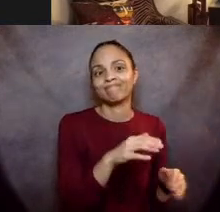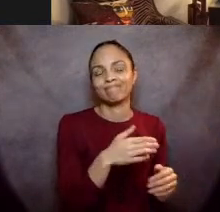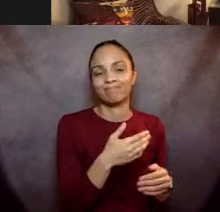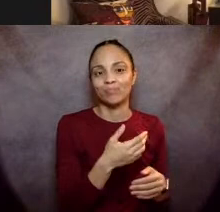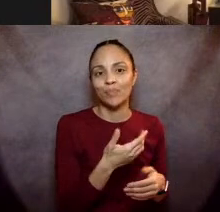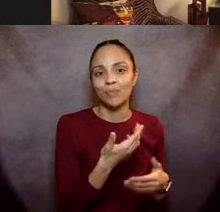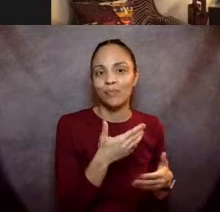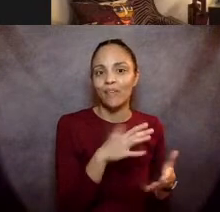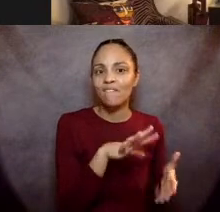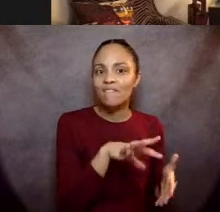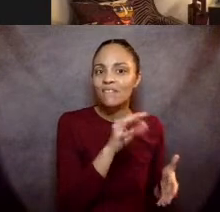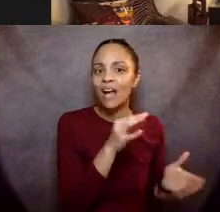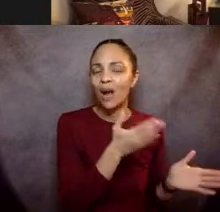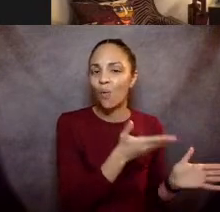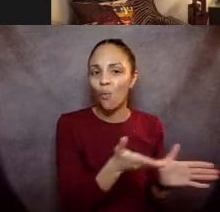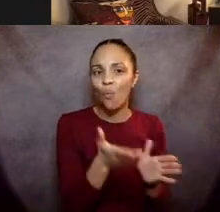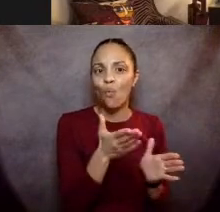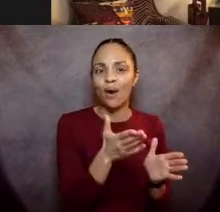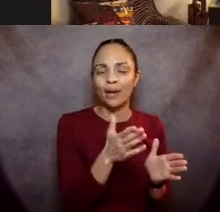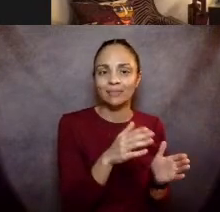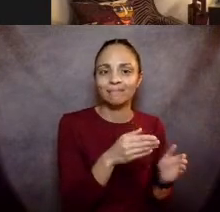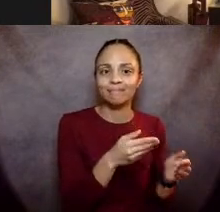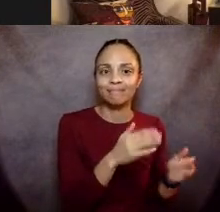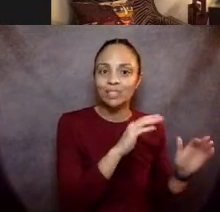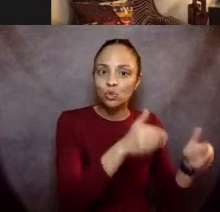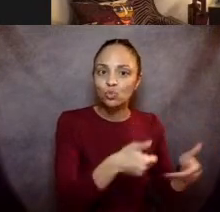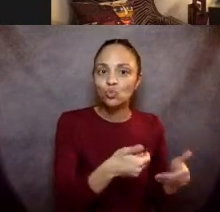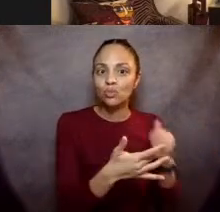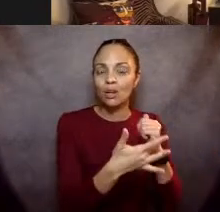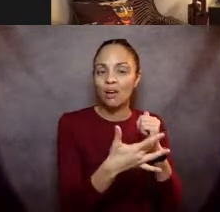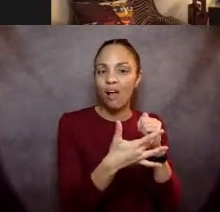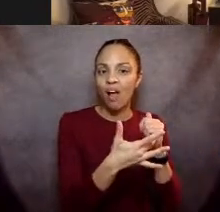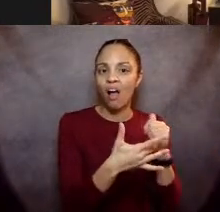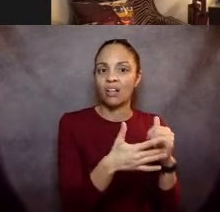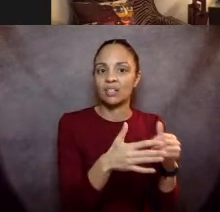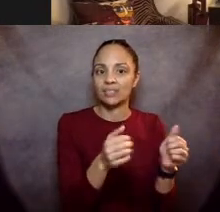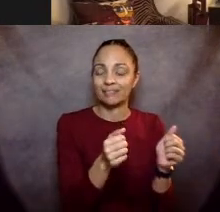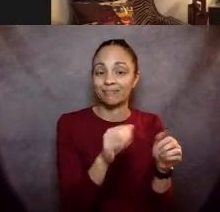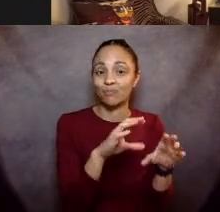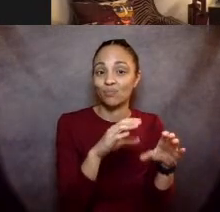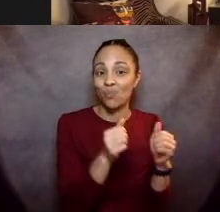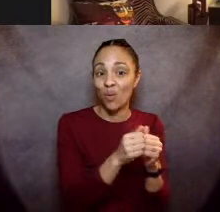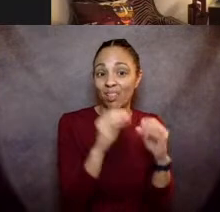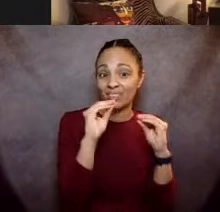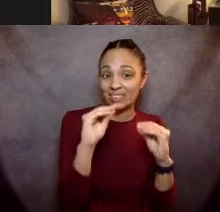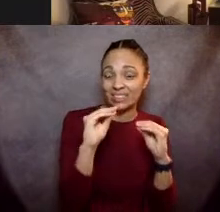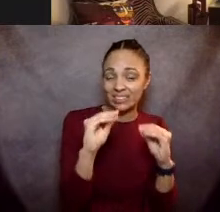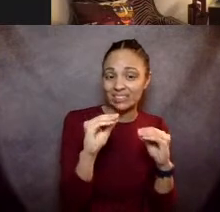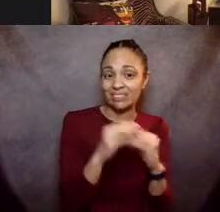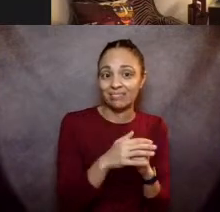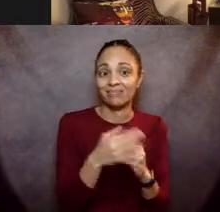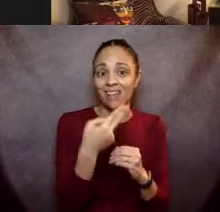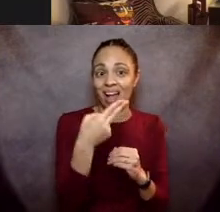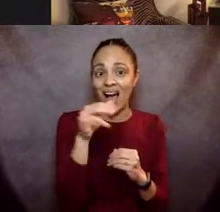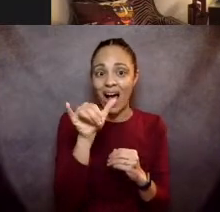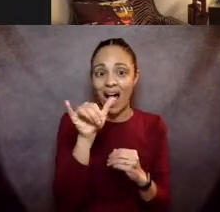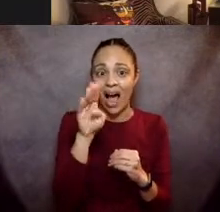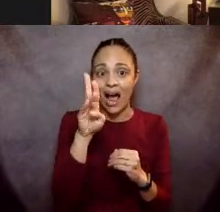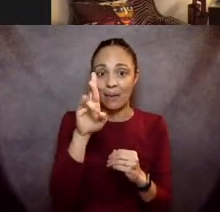classroom and teaching in a hybrid way. And I'm going to try a little bit of that this